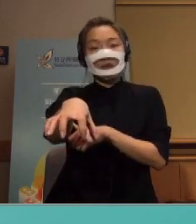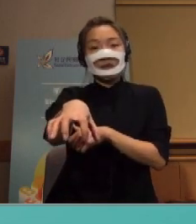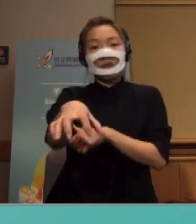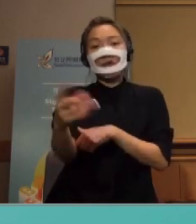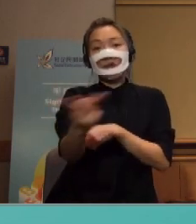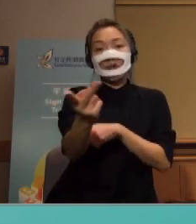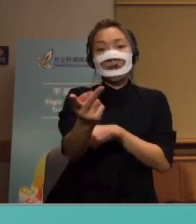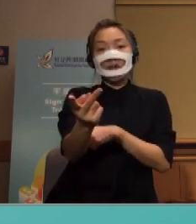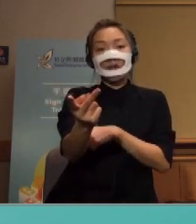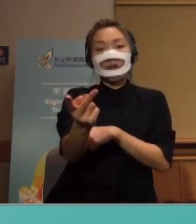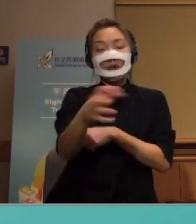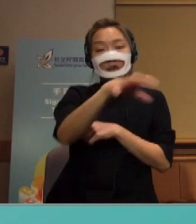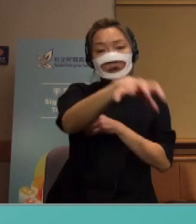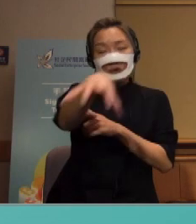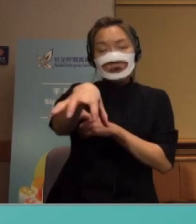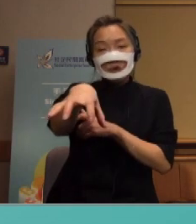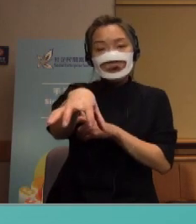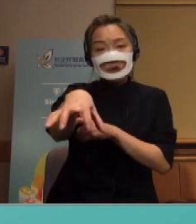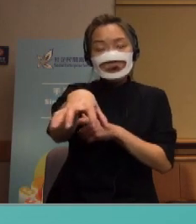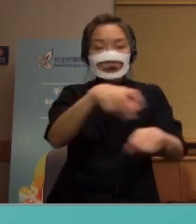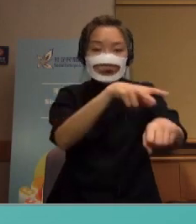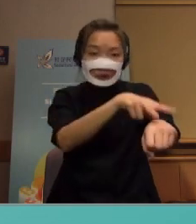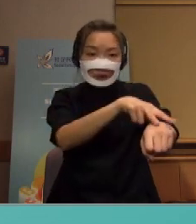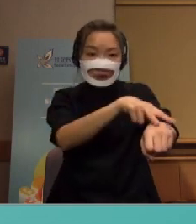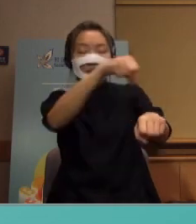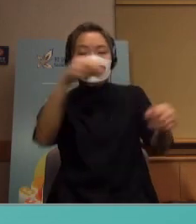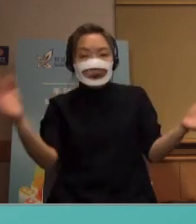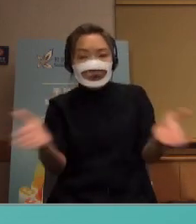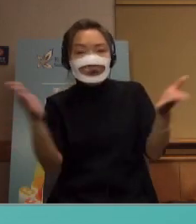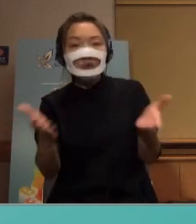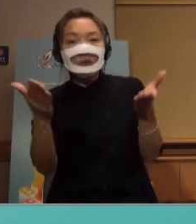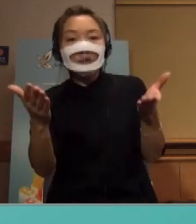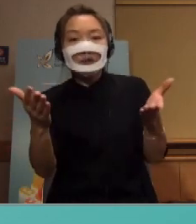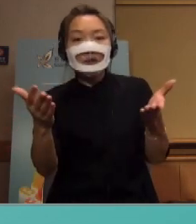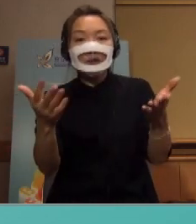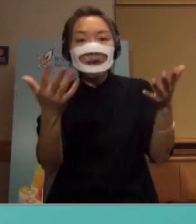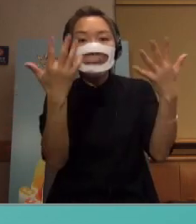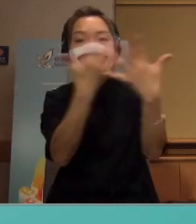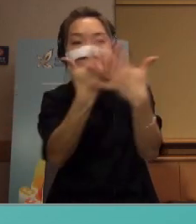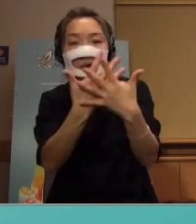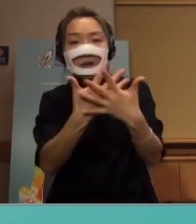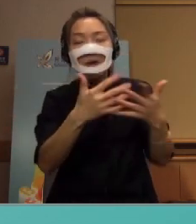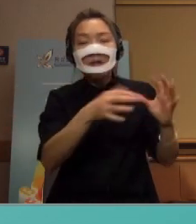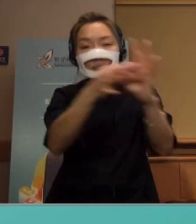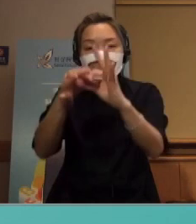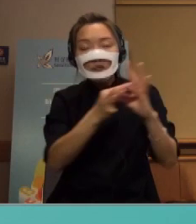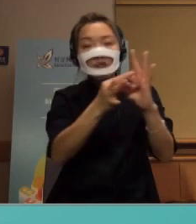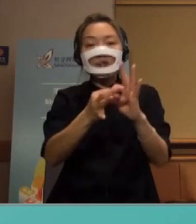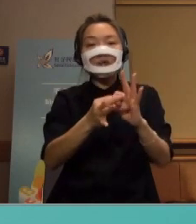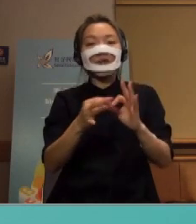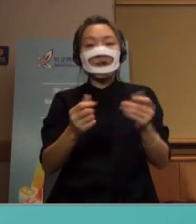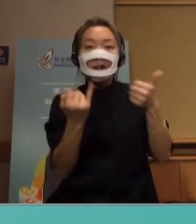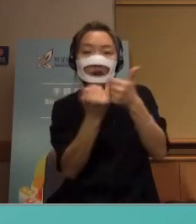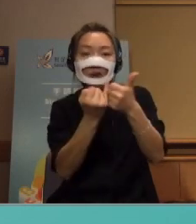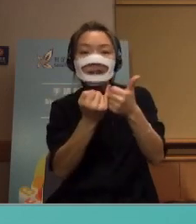and Metaverse concept to let the children or let the student to understand